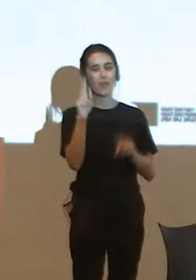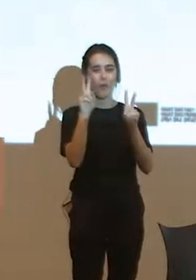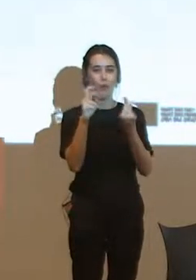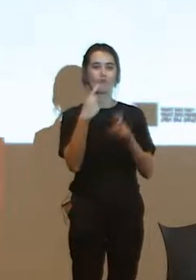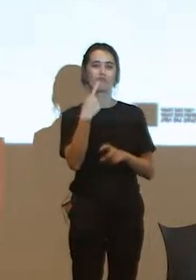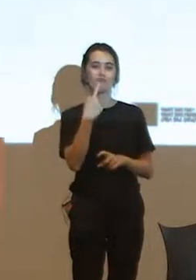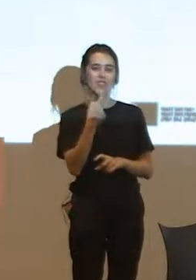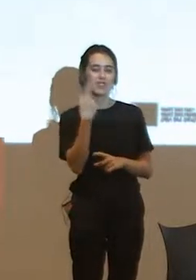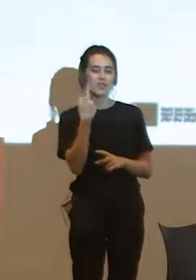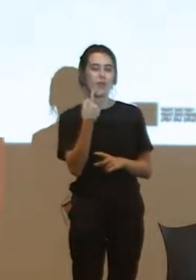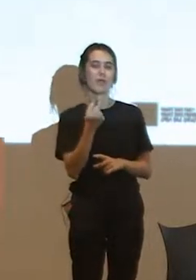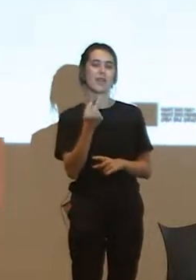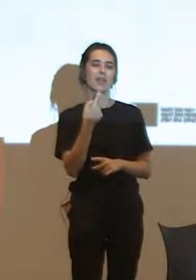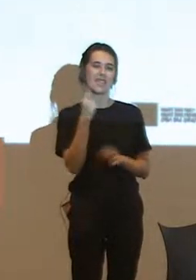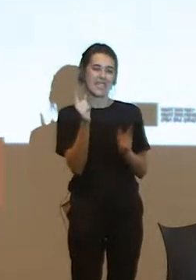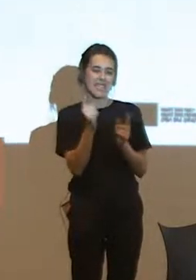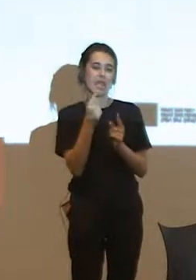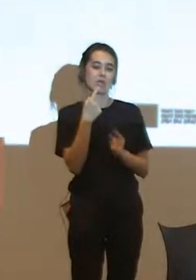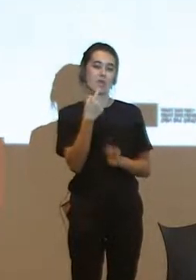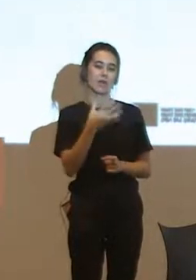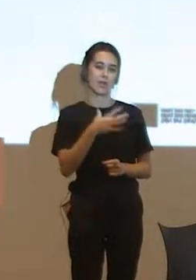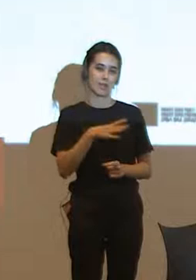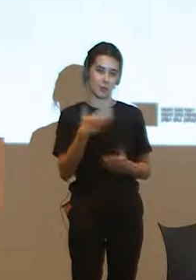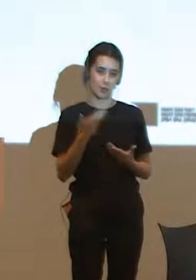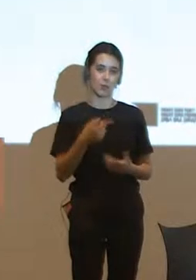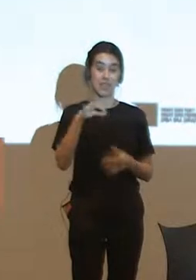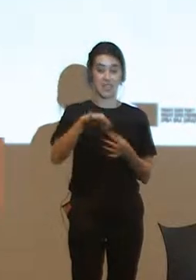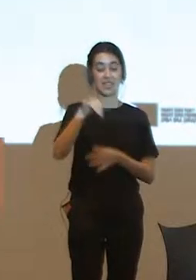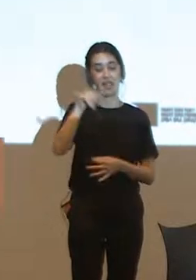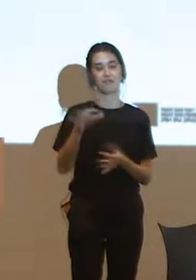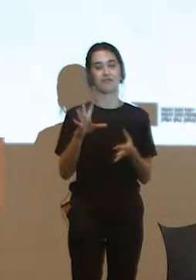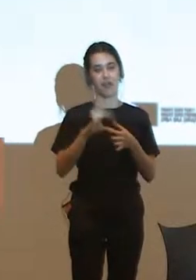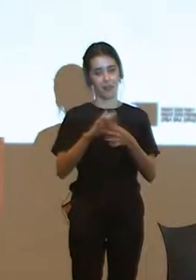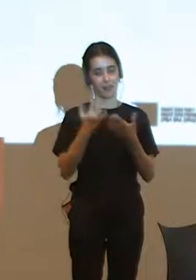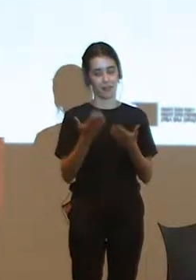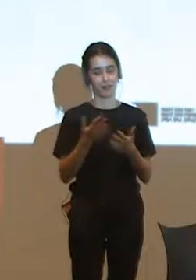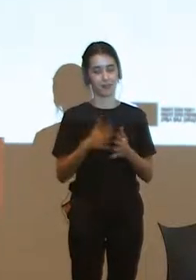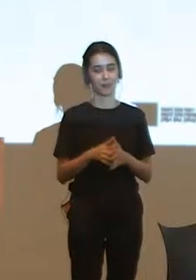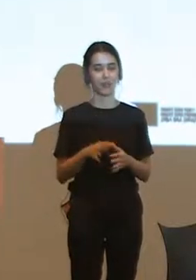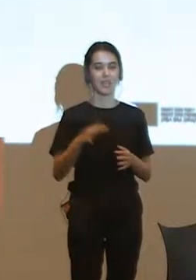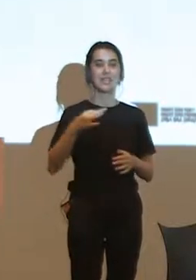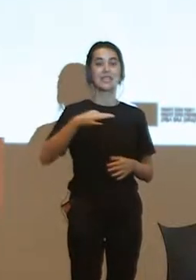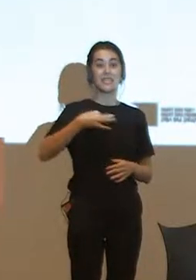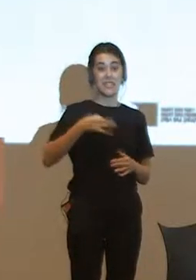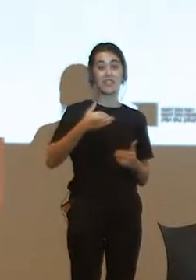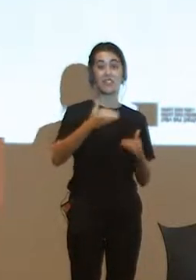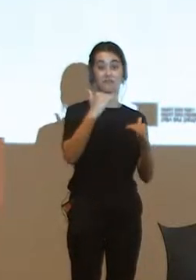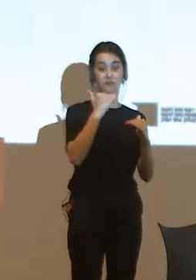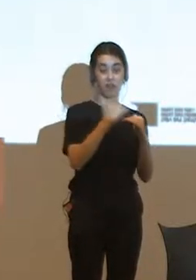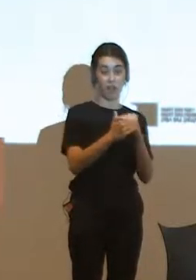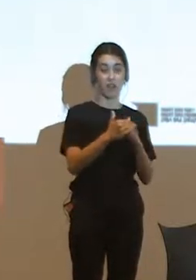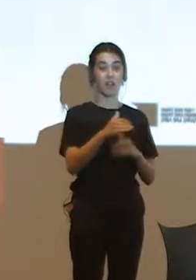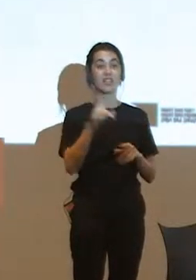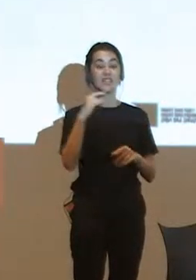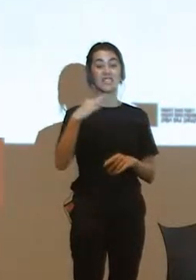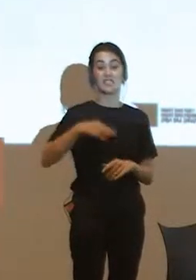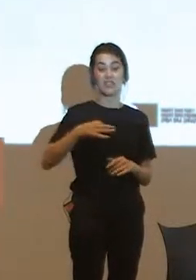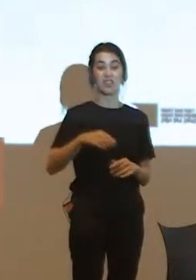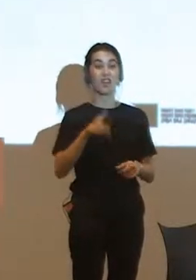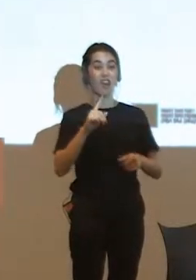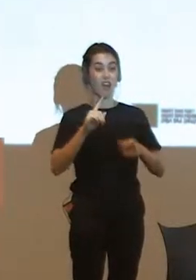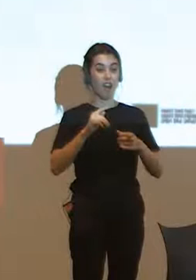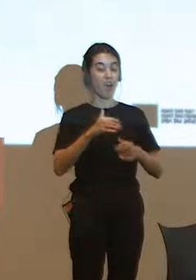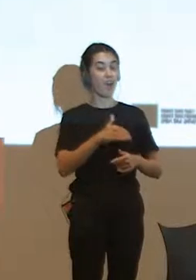politics because civil rights work is political i mean it is quite clear and what we have also come to learn the hard